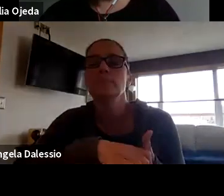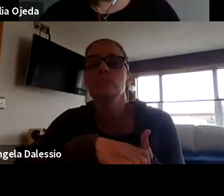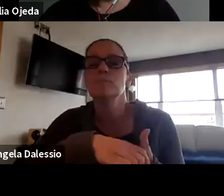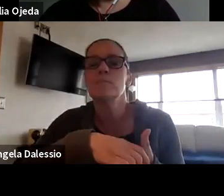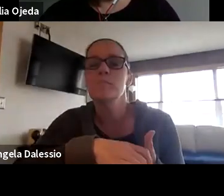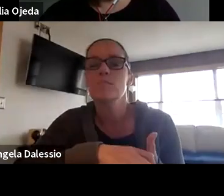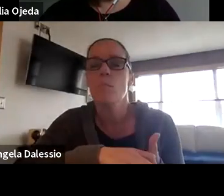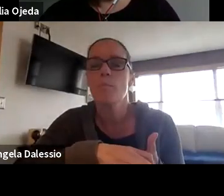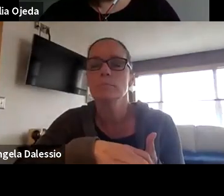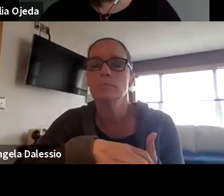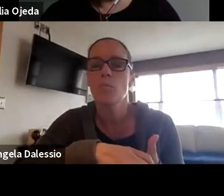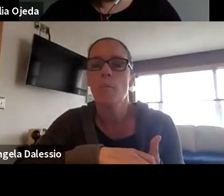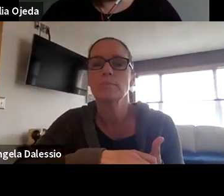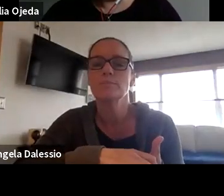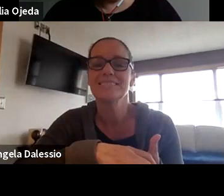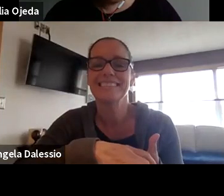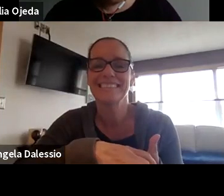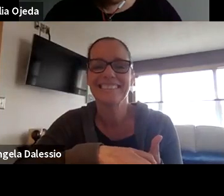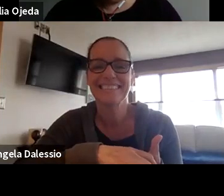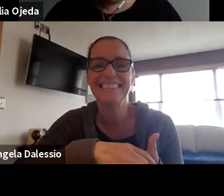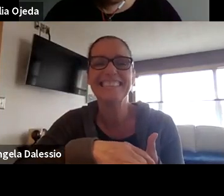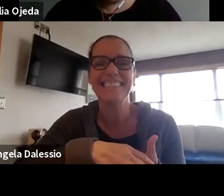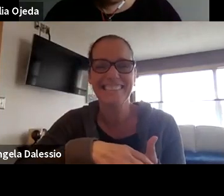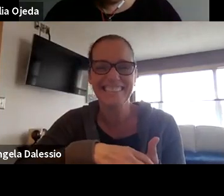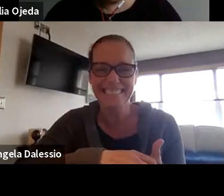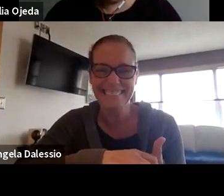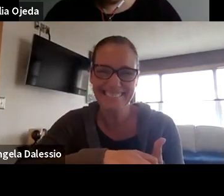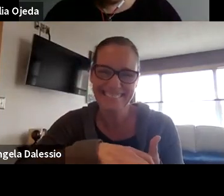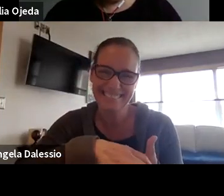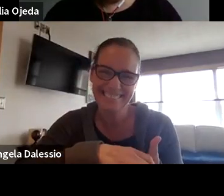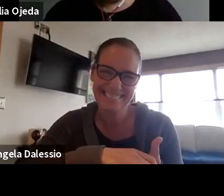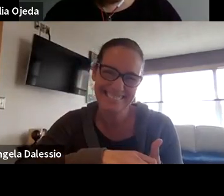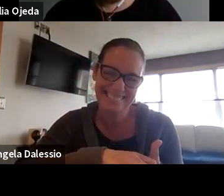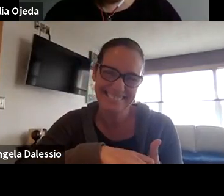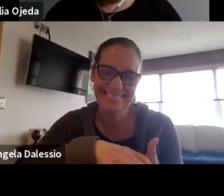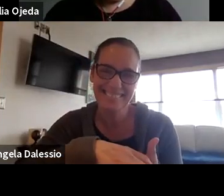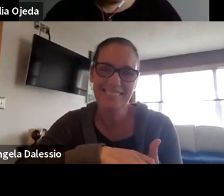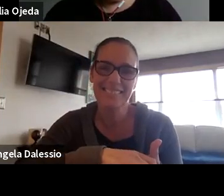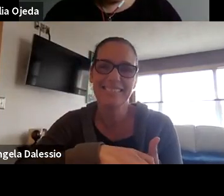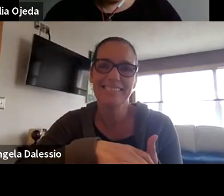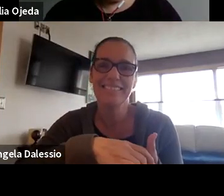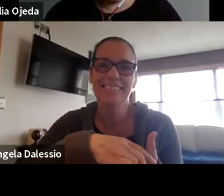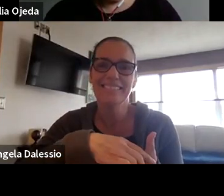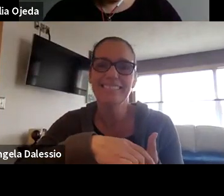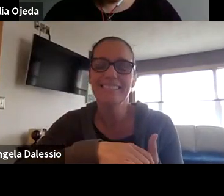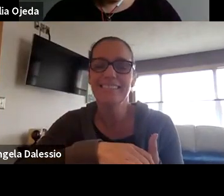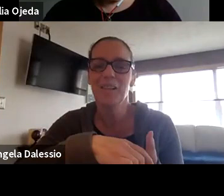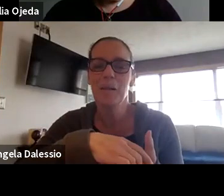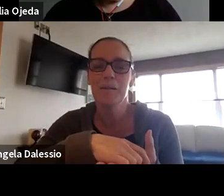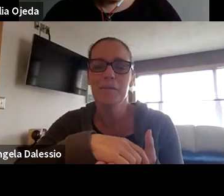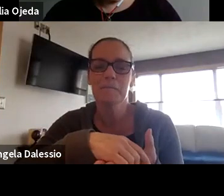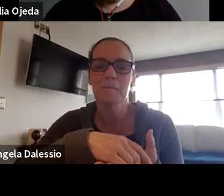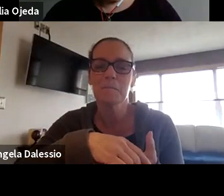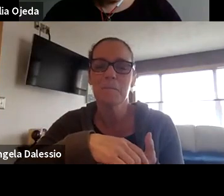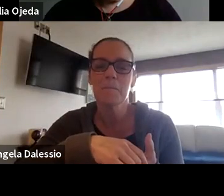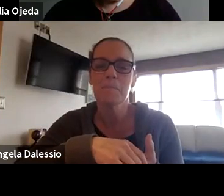He's he's a handful. He's funny. He loves animals, so